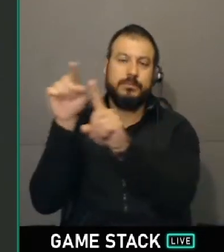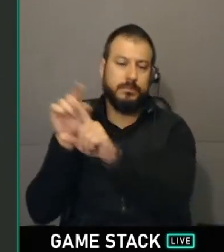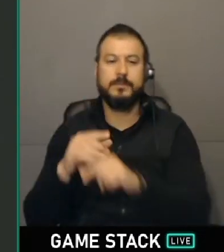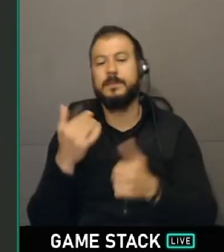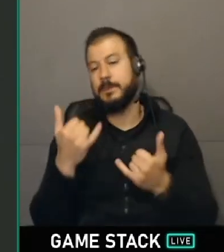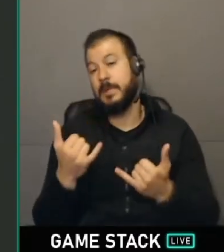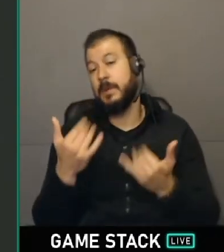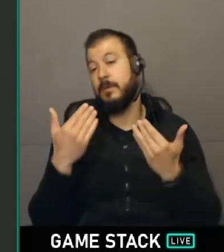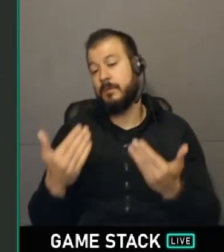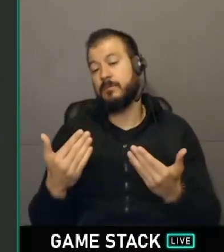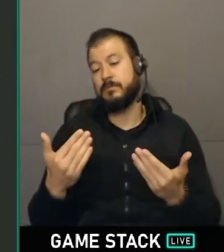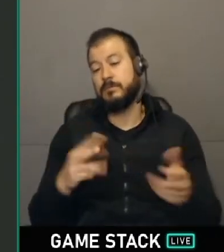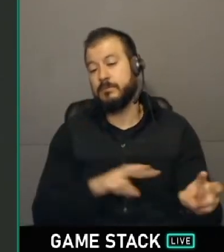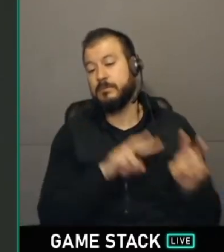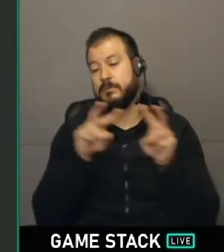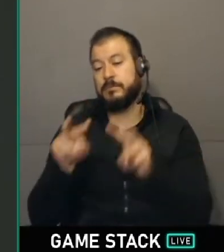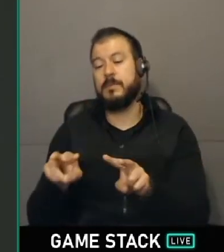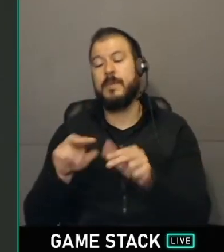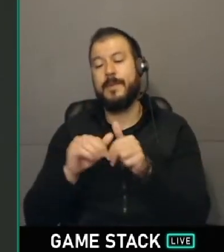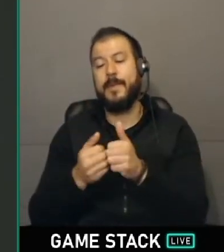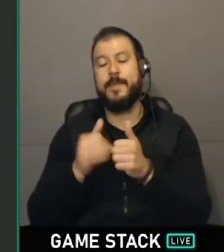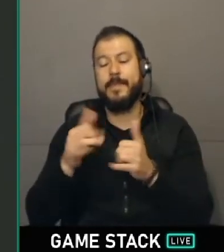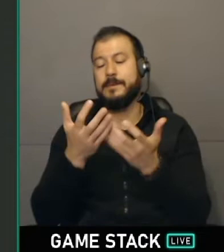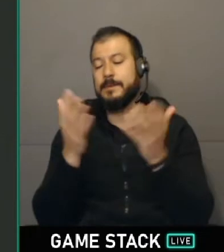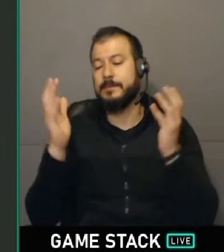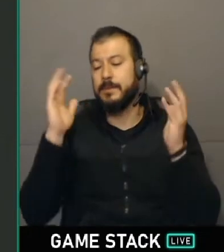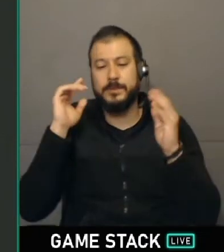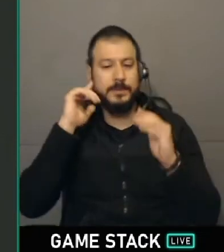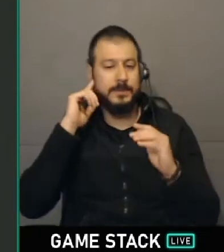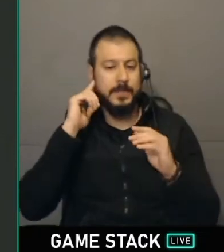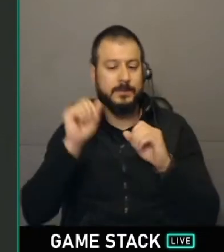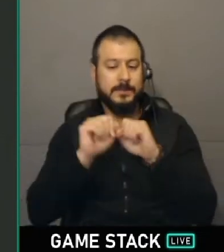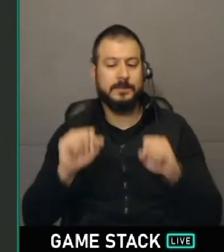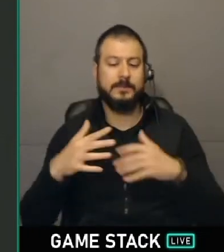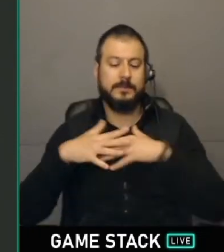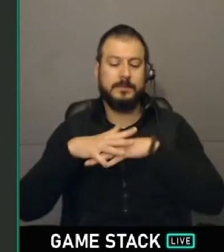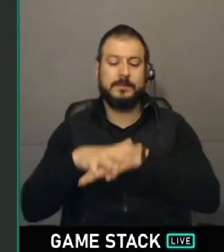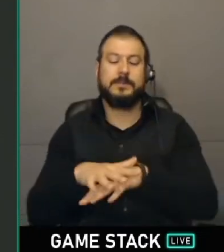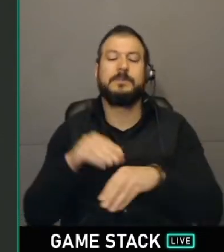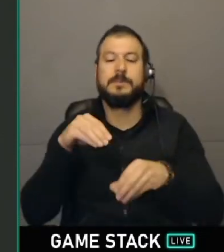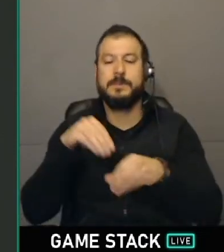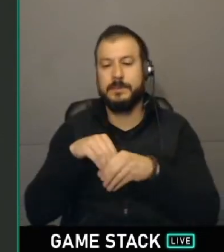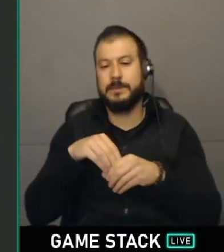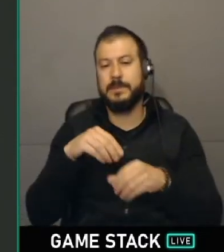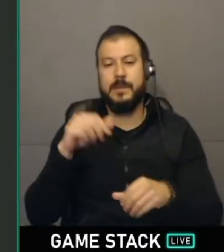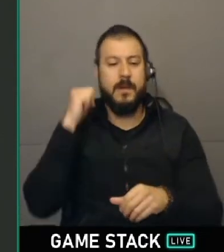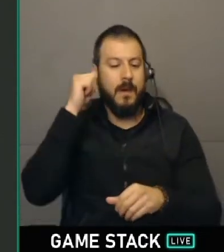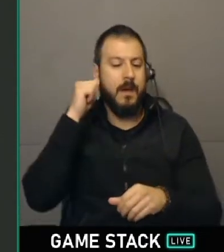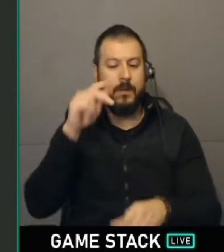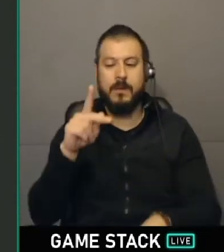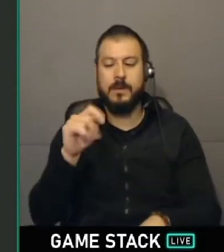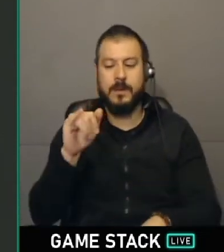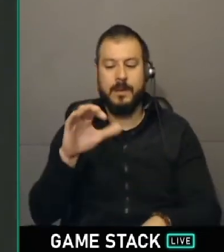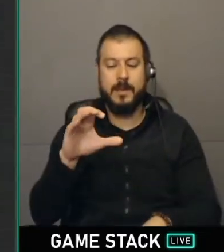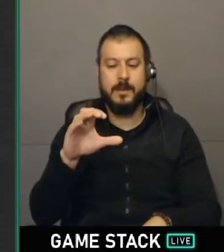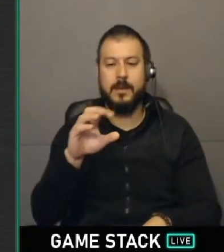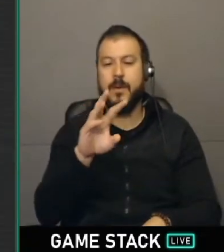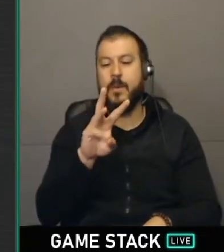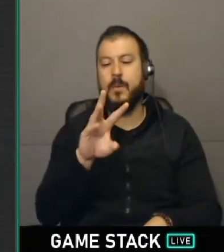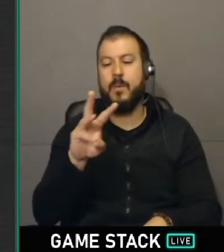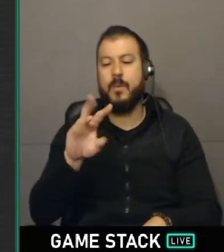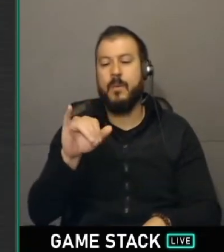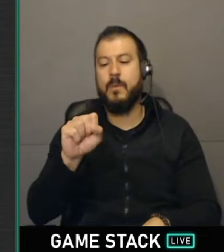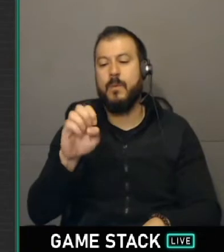look at how the spatial sound system is integrated into Audiokinetic's WISE. In